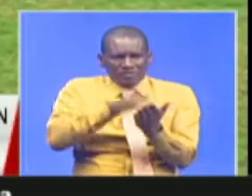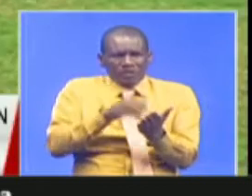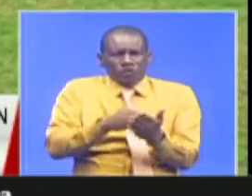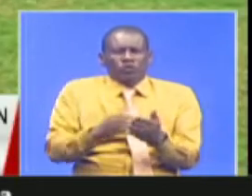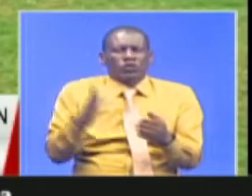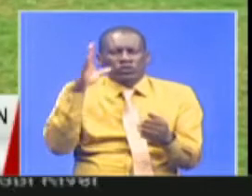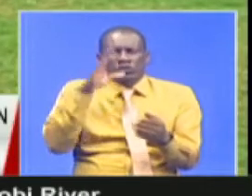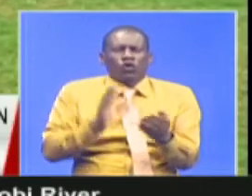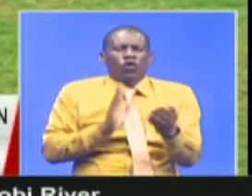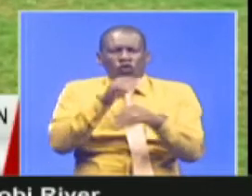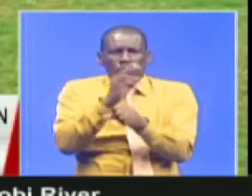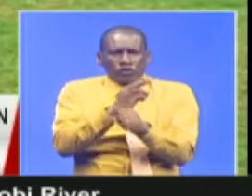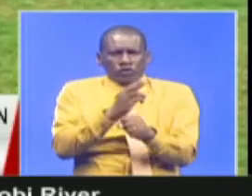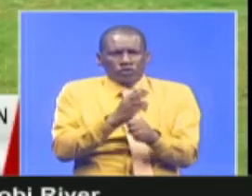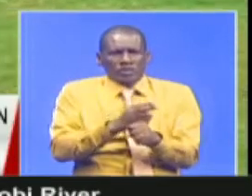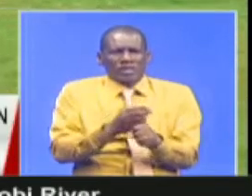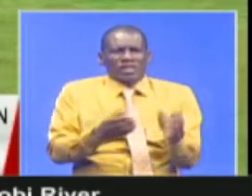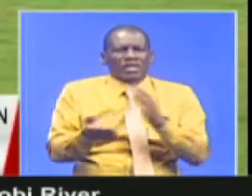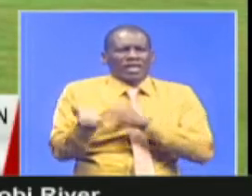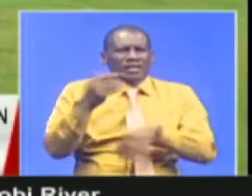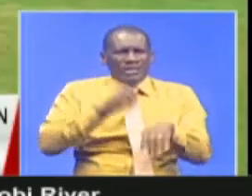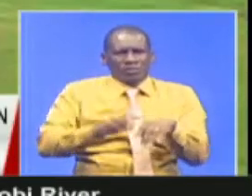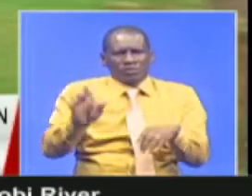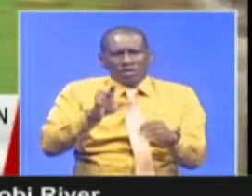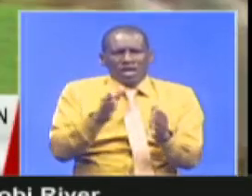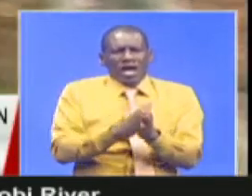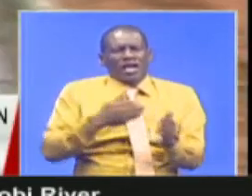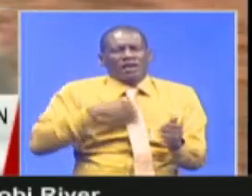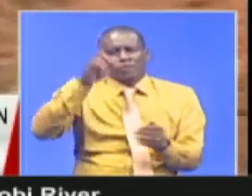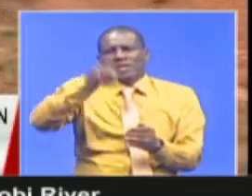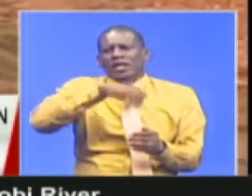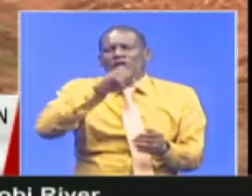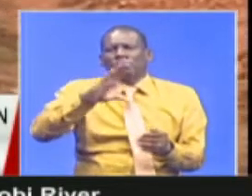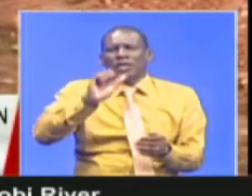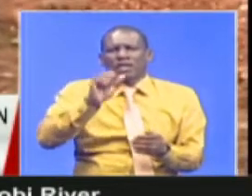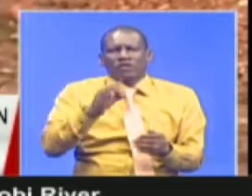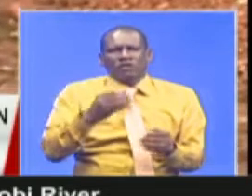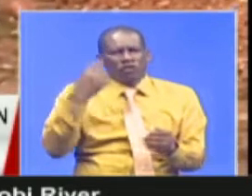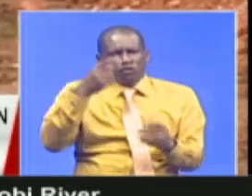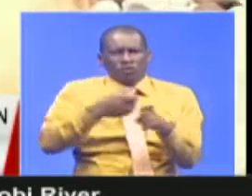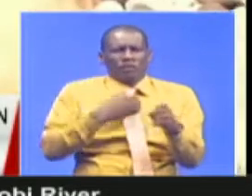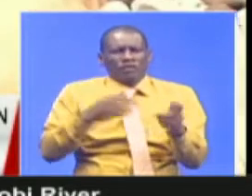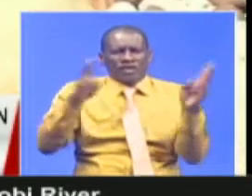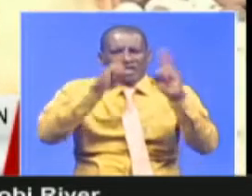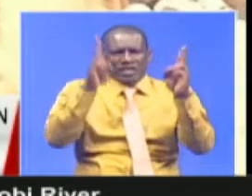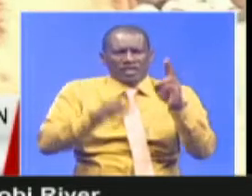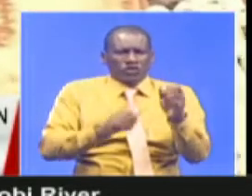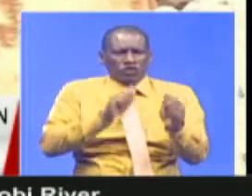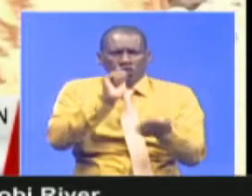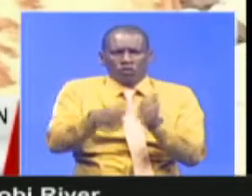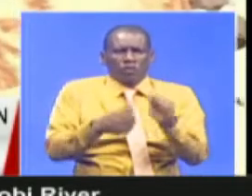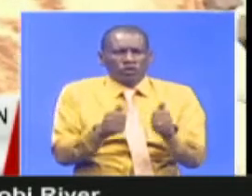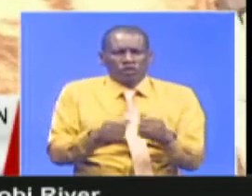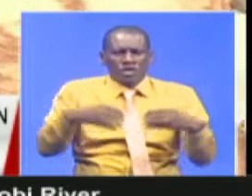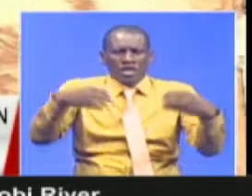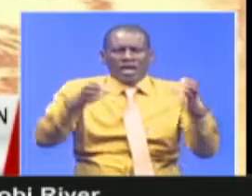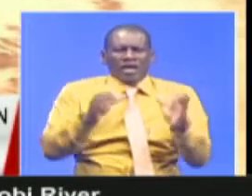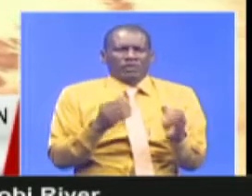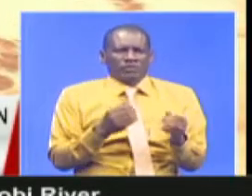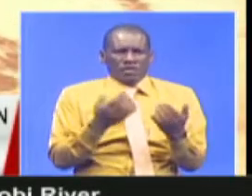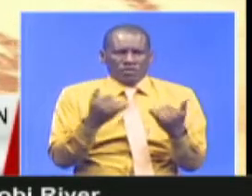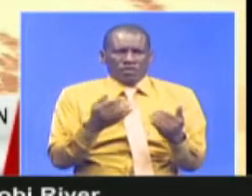season, leading to wear and tear, and it has since been banned by CAF from hosting international matches. Clubs have been forced